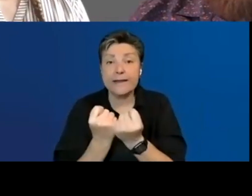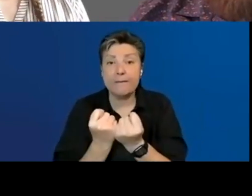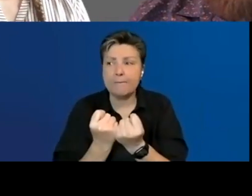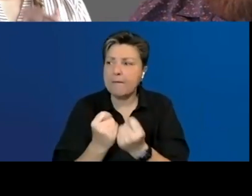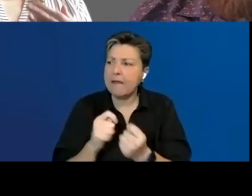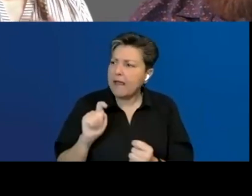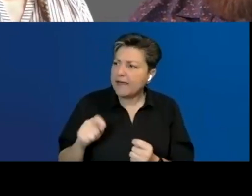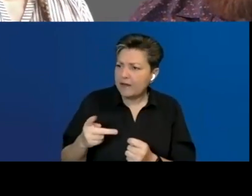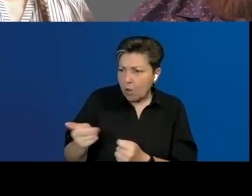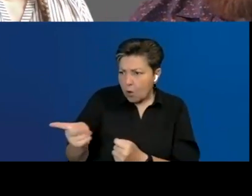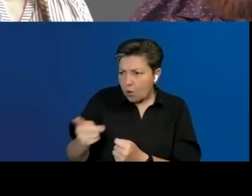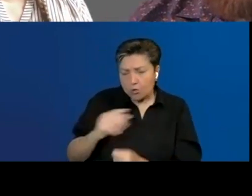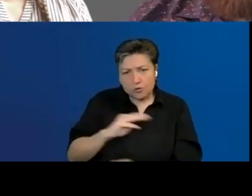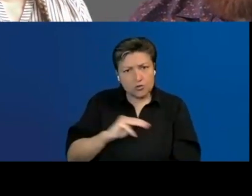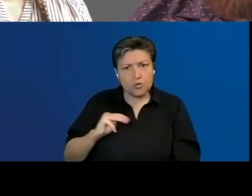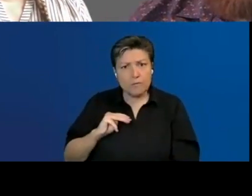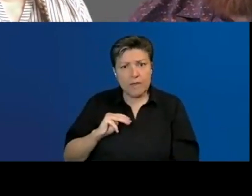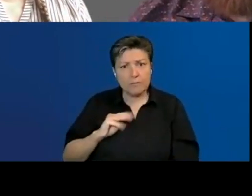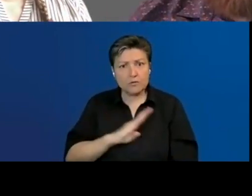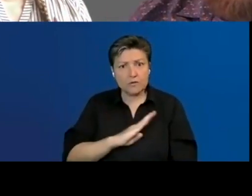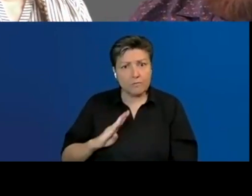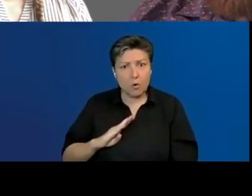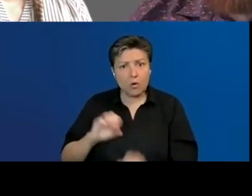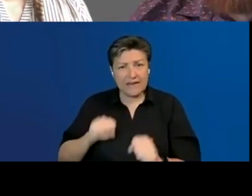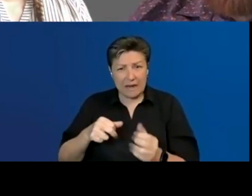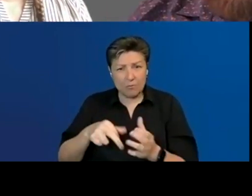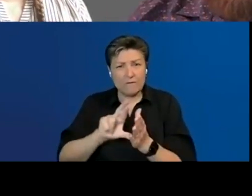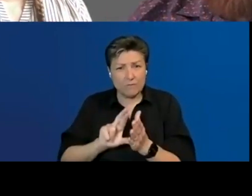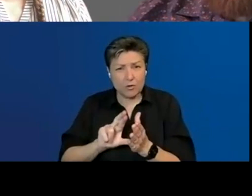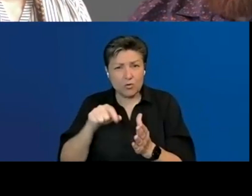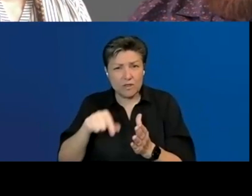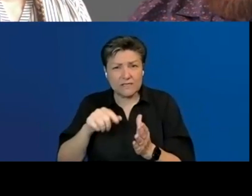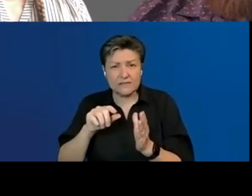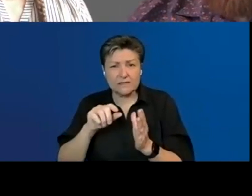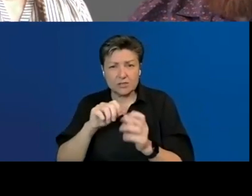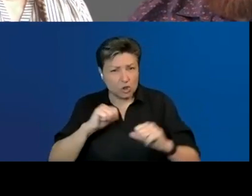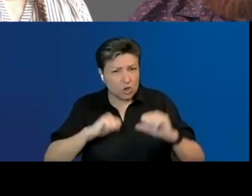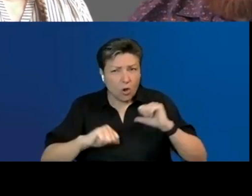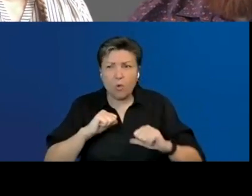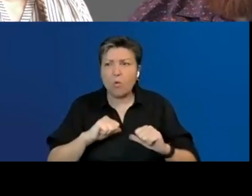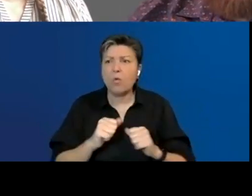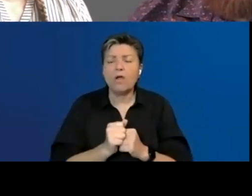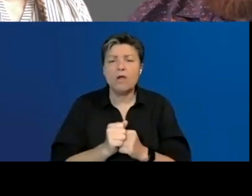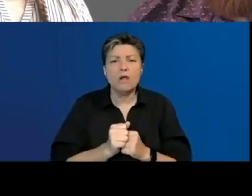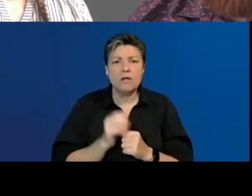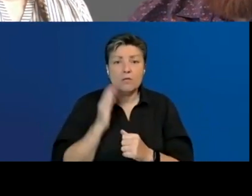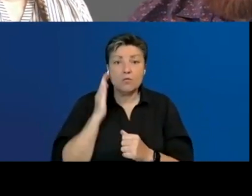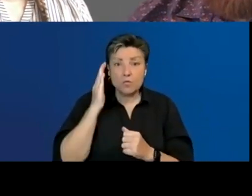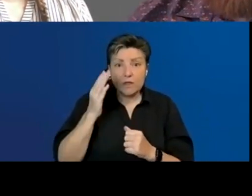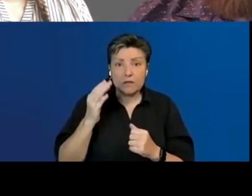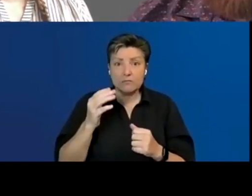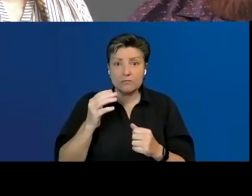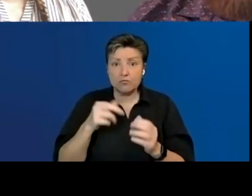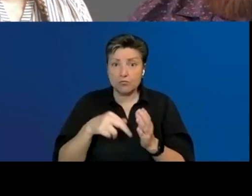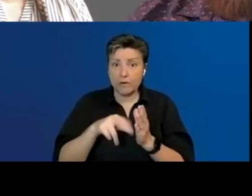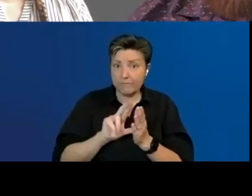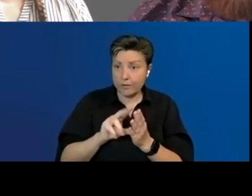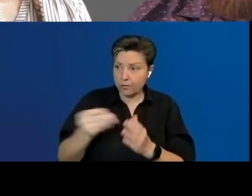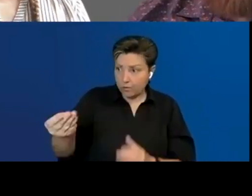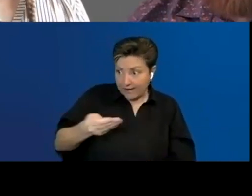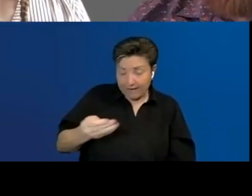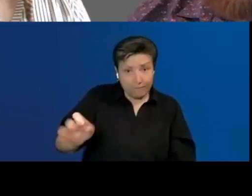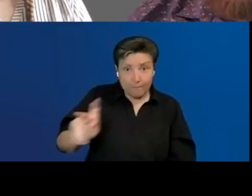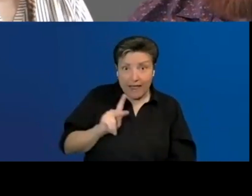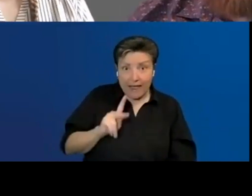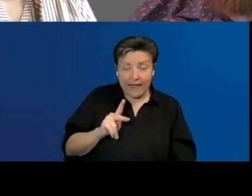two members of the editorial board review this episode? And can you have your review for it back by this date,